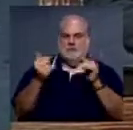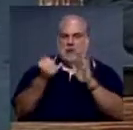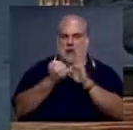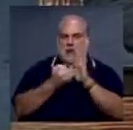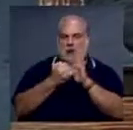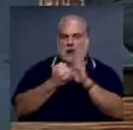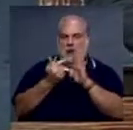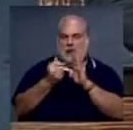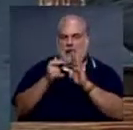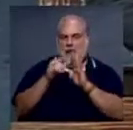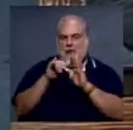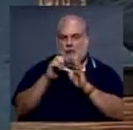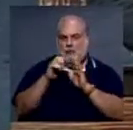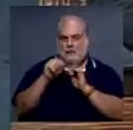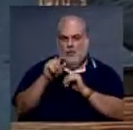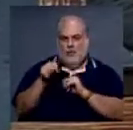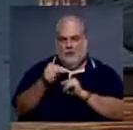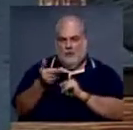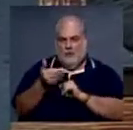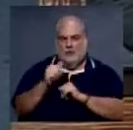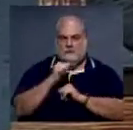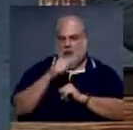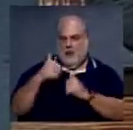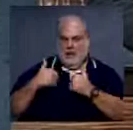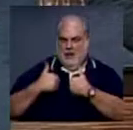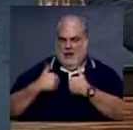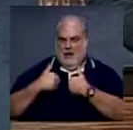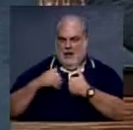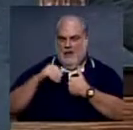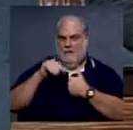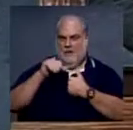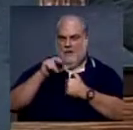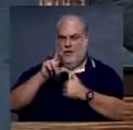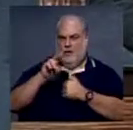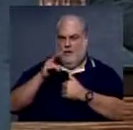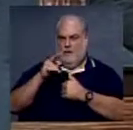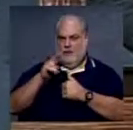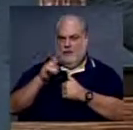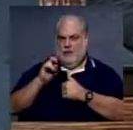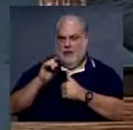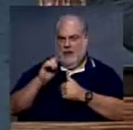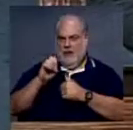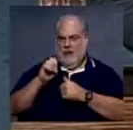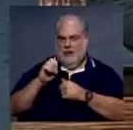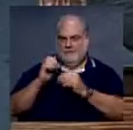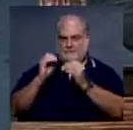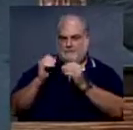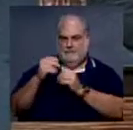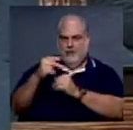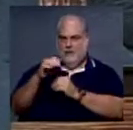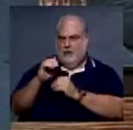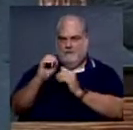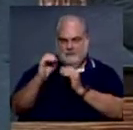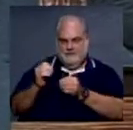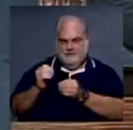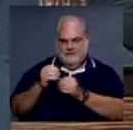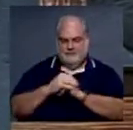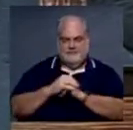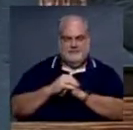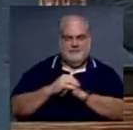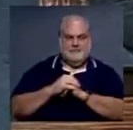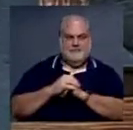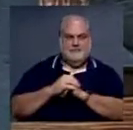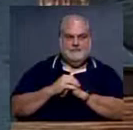I guess the only thing that we don't have down in Riverdale is we don't have a post office. The only other thing that sets us